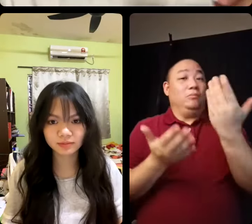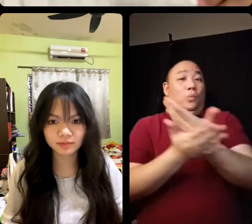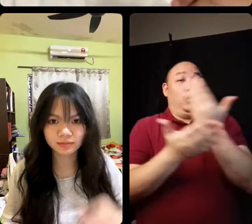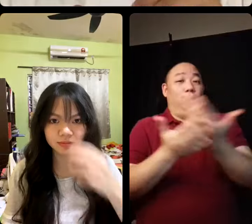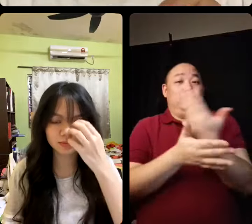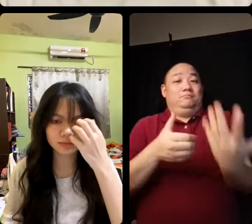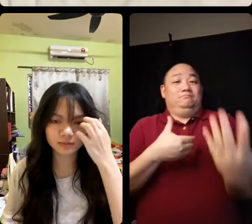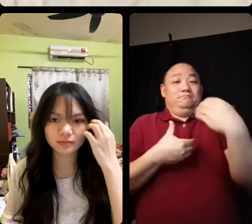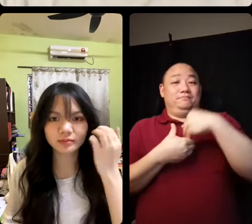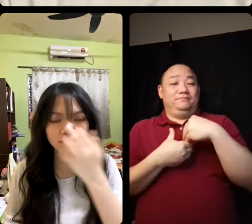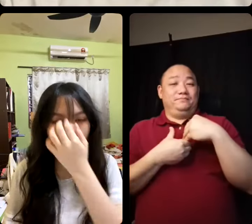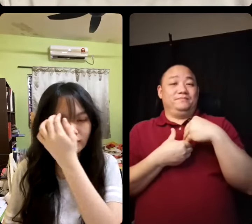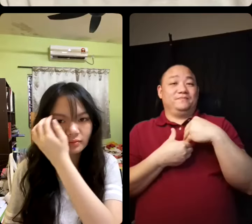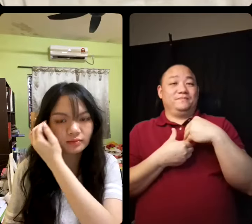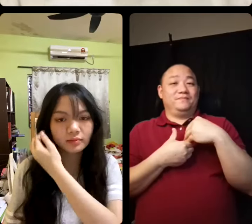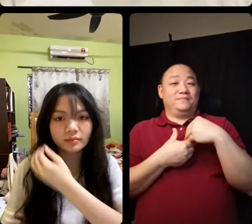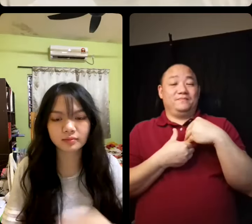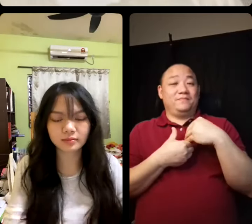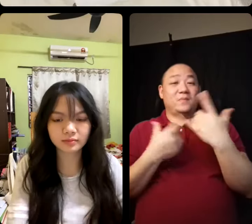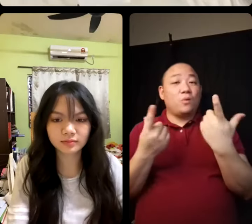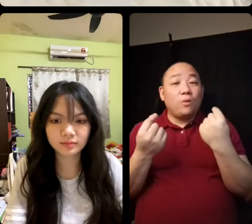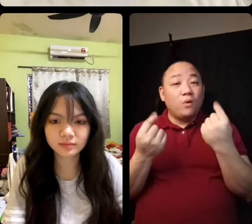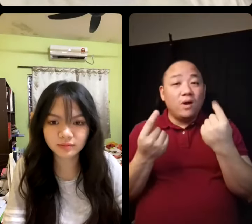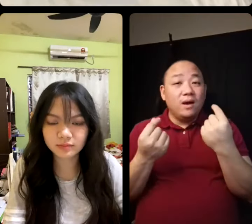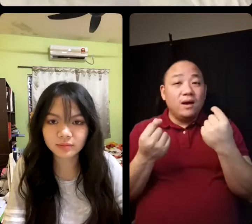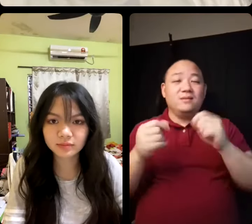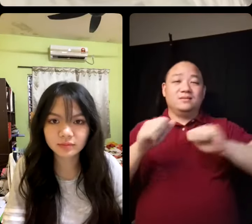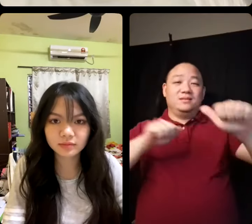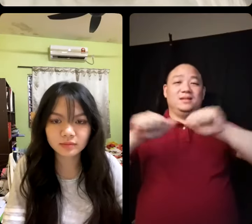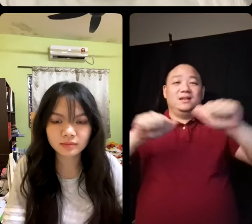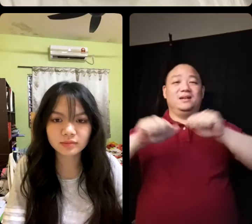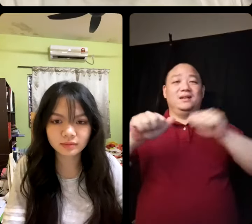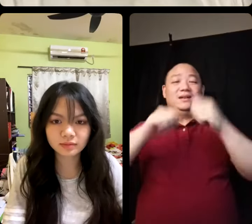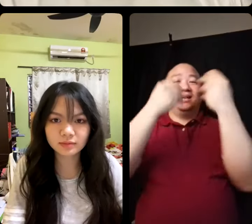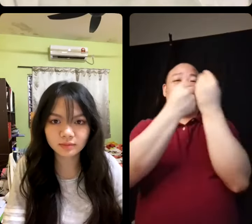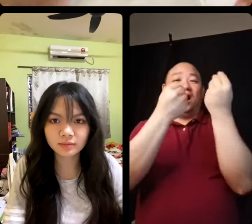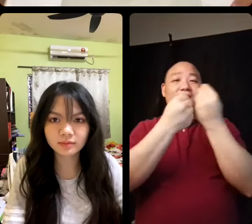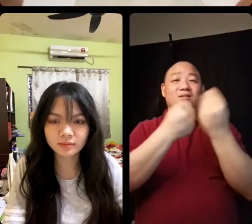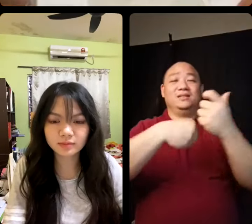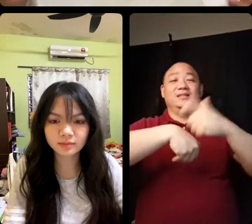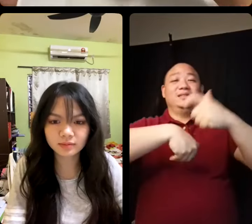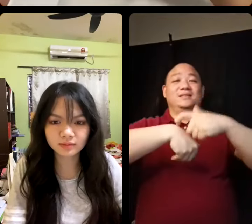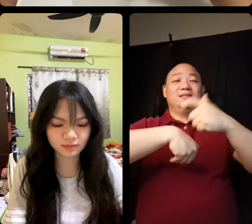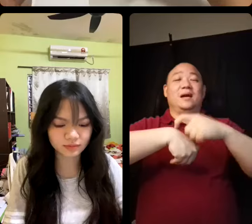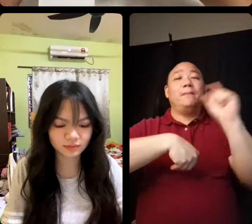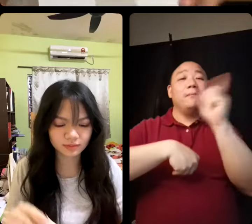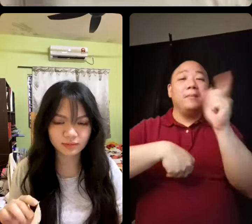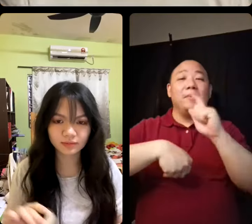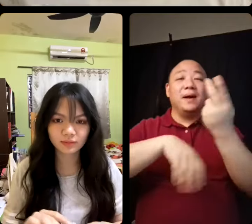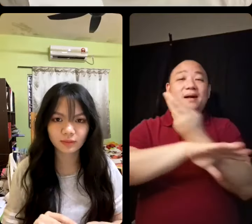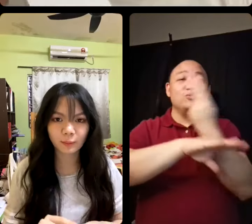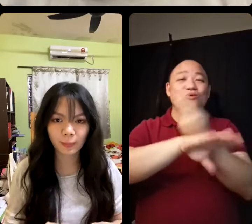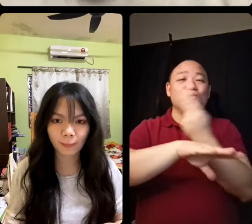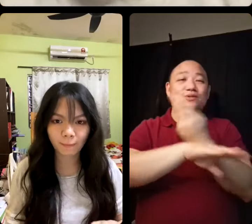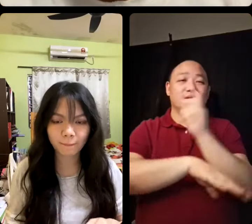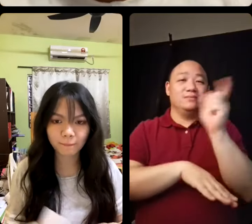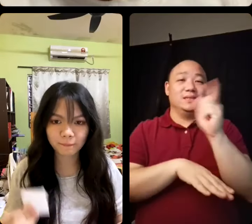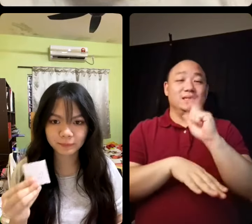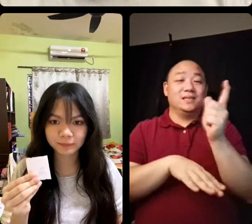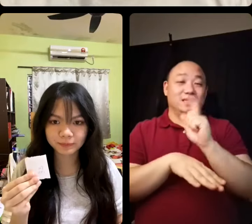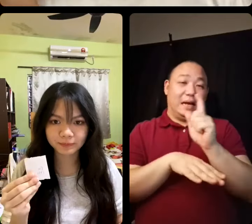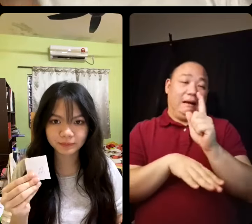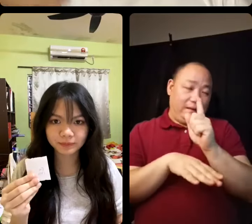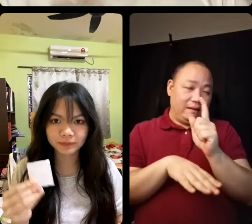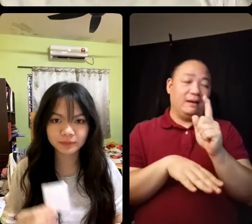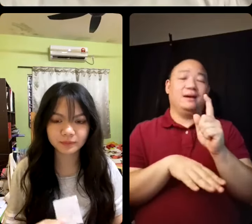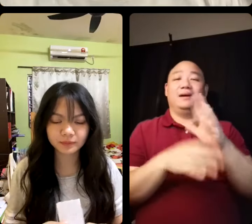activity together, which is counting where does we spend our time. So basically, what we are going to use is a 75 cm pepper